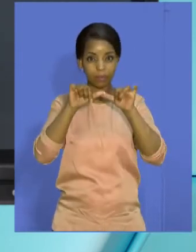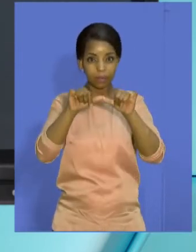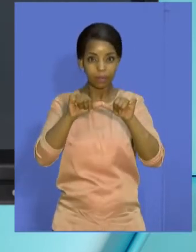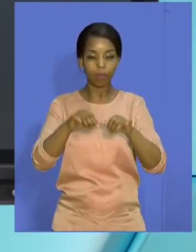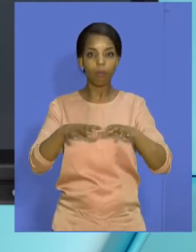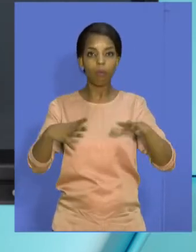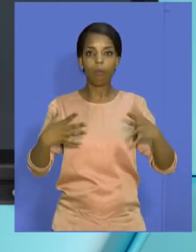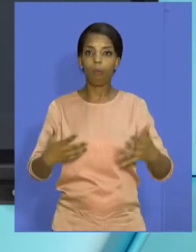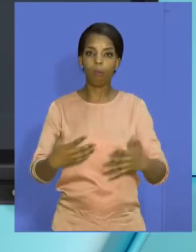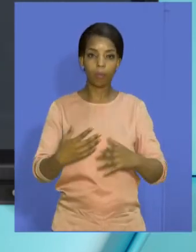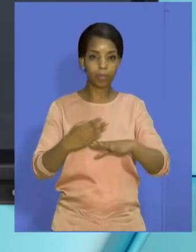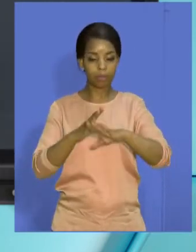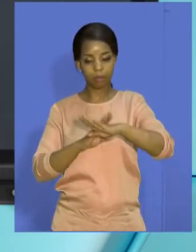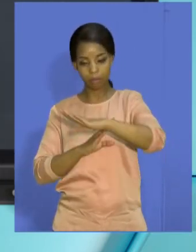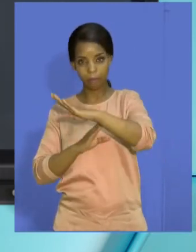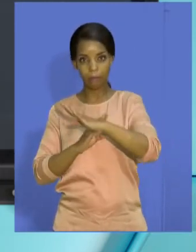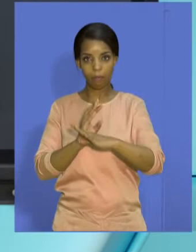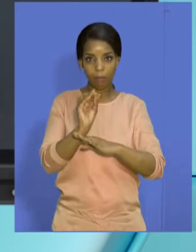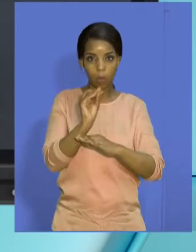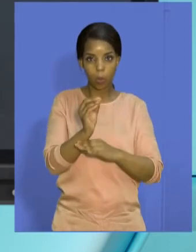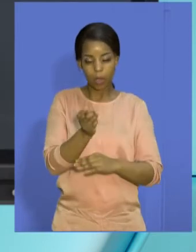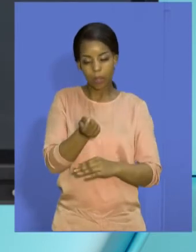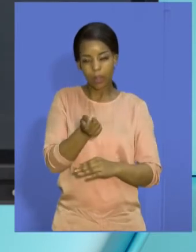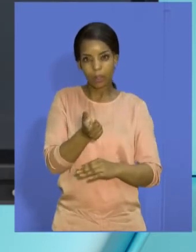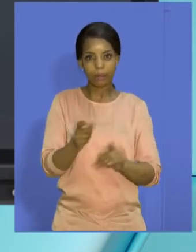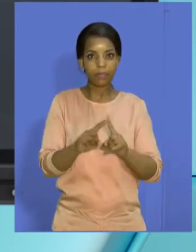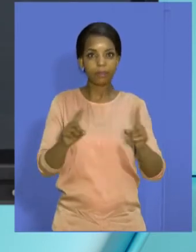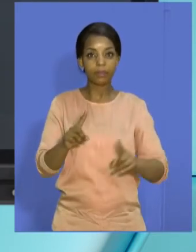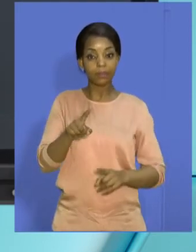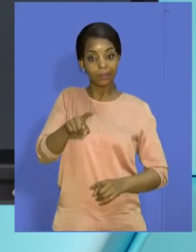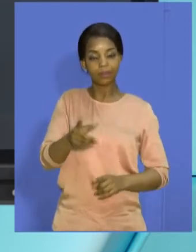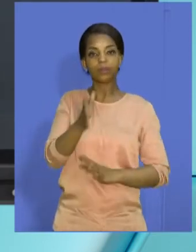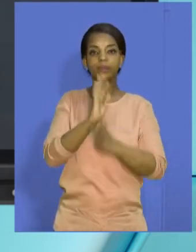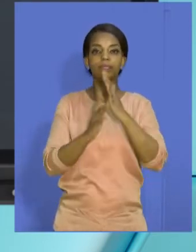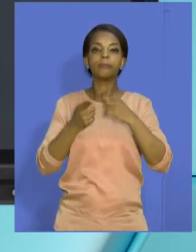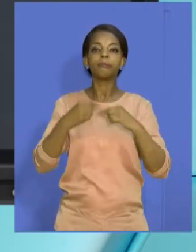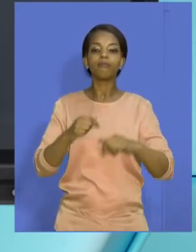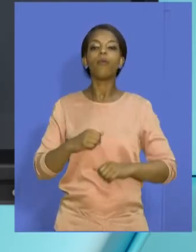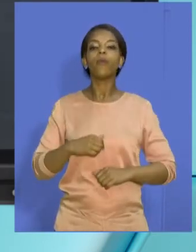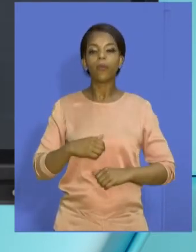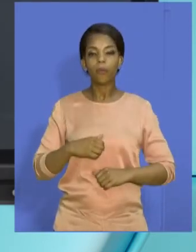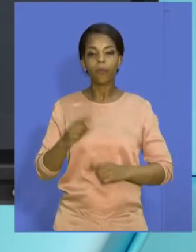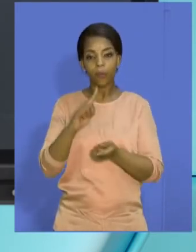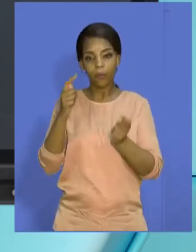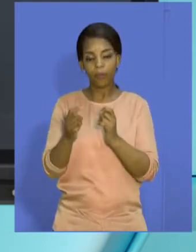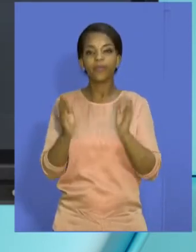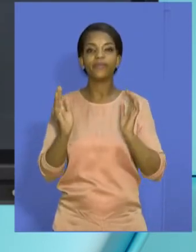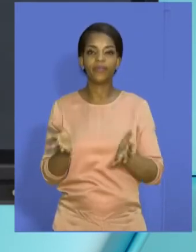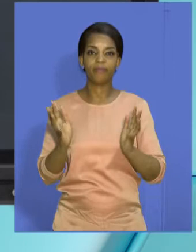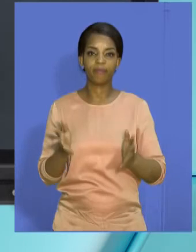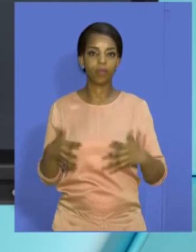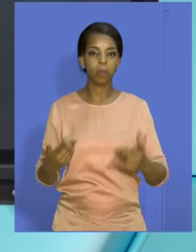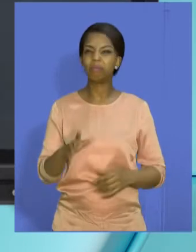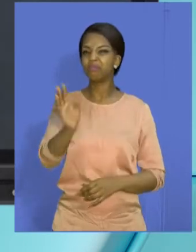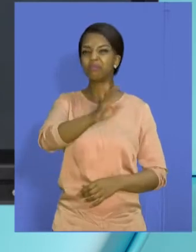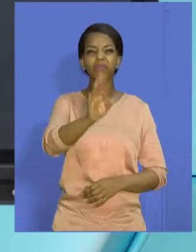a slope for that matter, because that's what's going to tell us whether there is a change or not. But we saw that looking at the actual numbers, there is